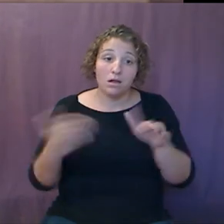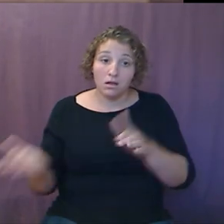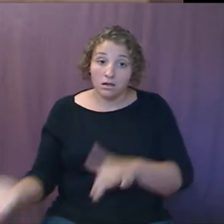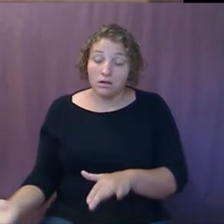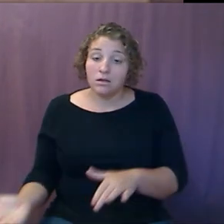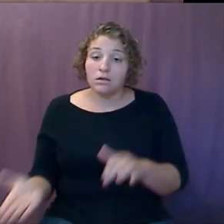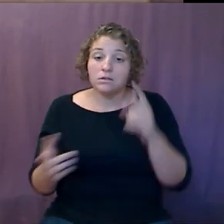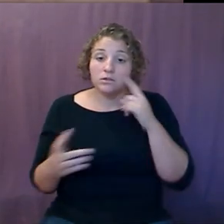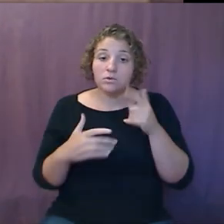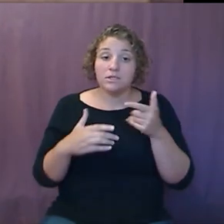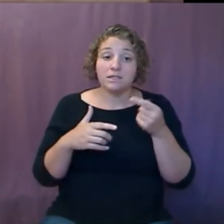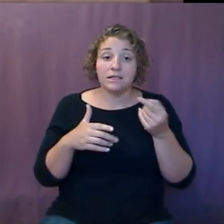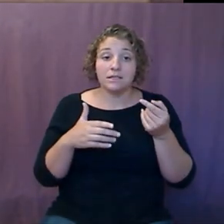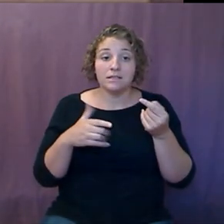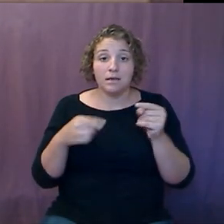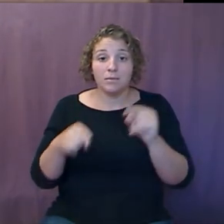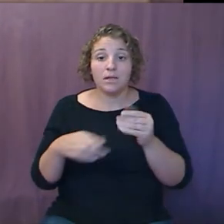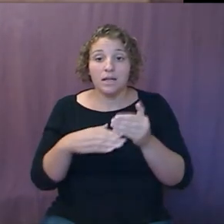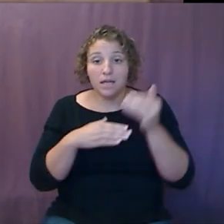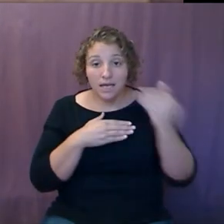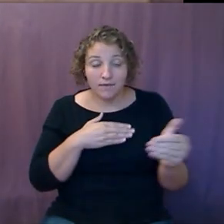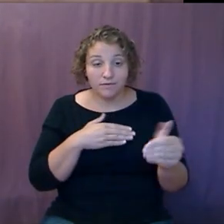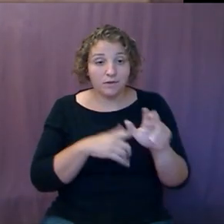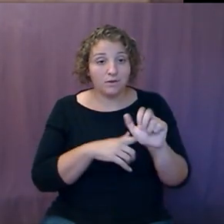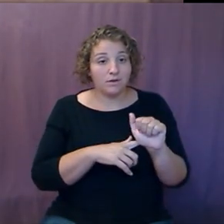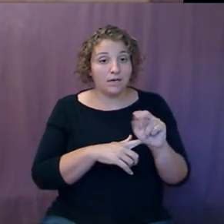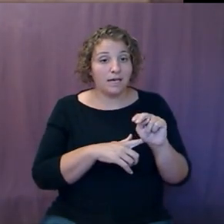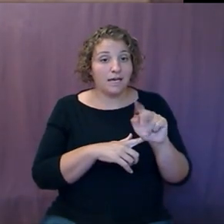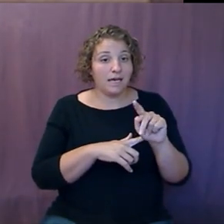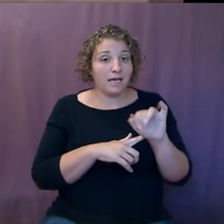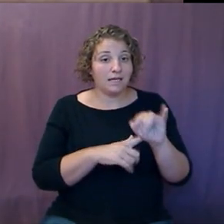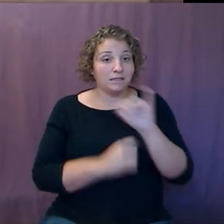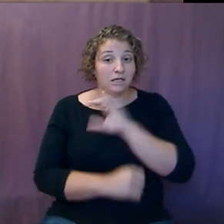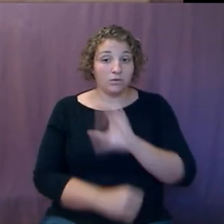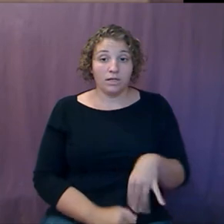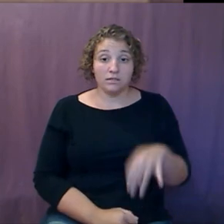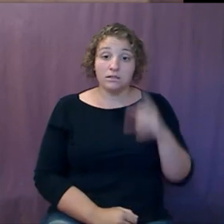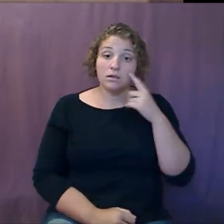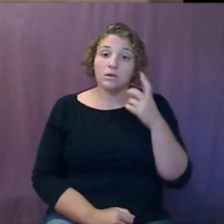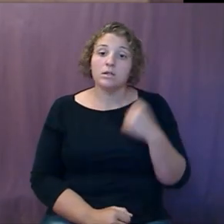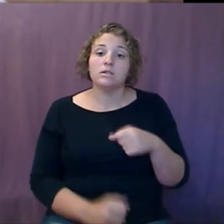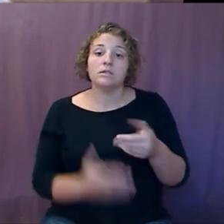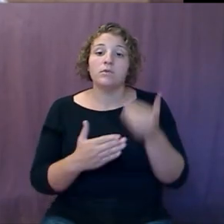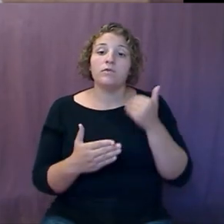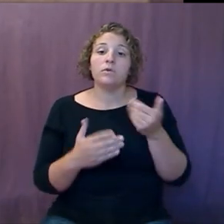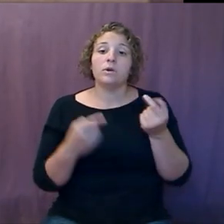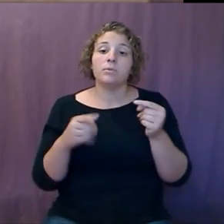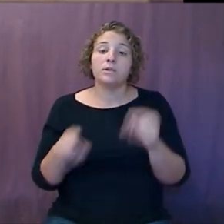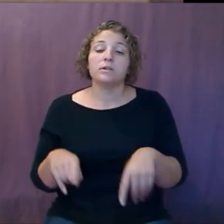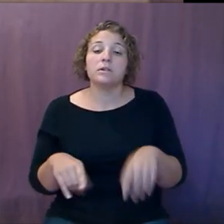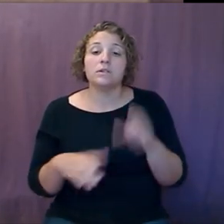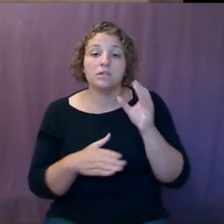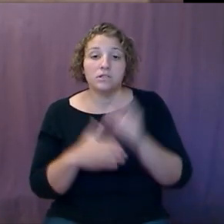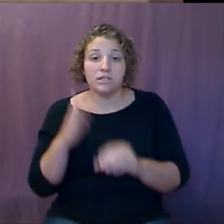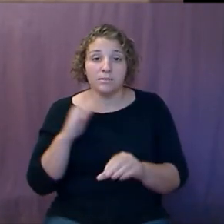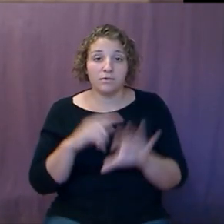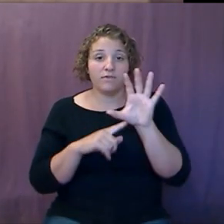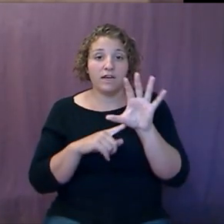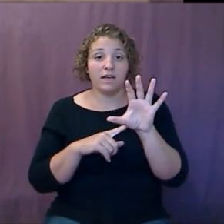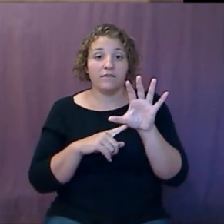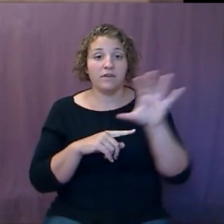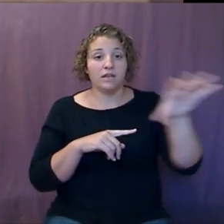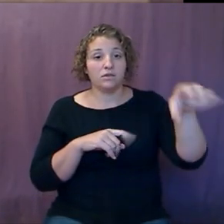things follow this antichrist but before he took the scroll and broke the seal he was in chapter 5 and the lamb took it